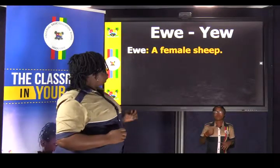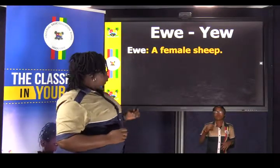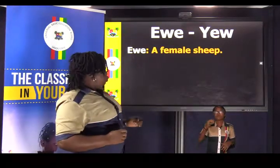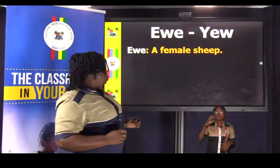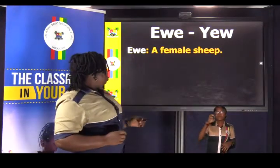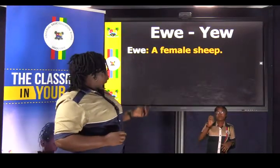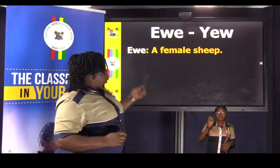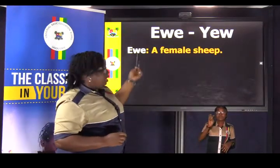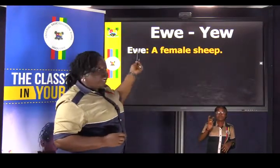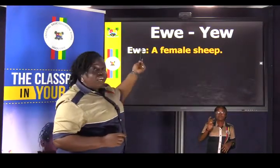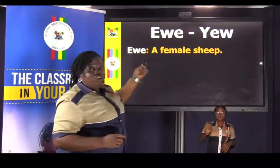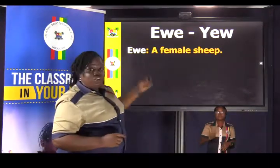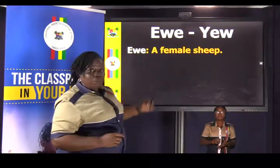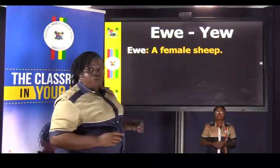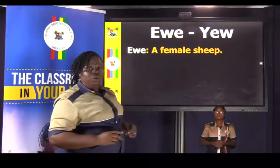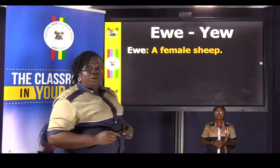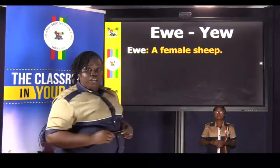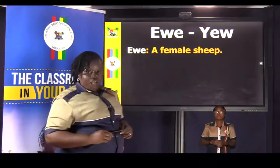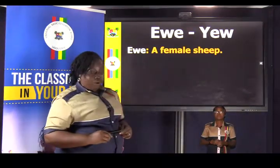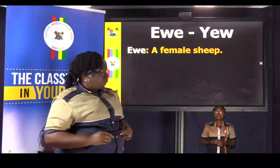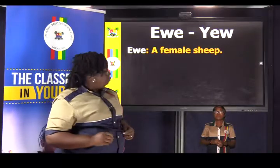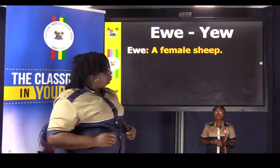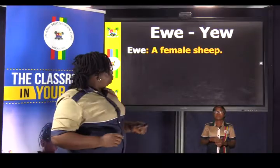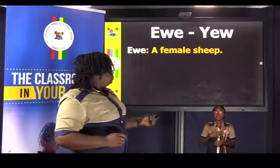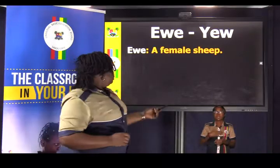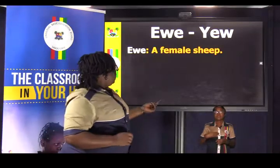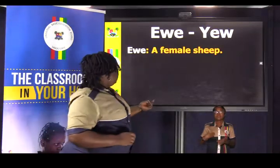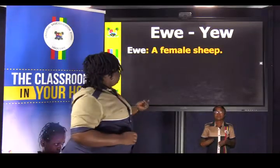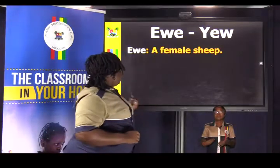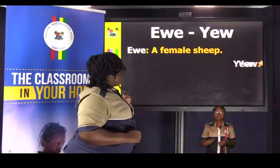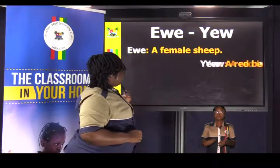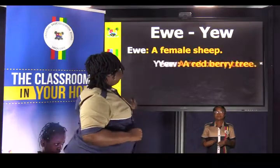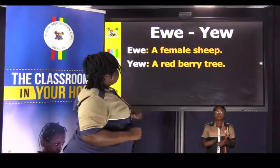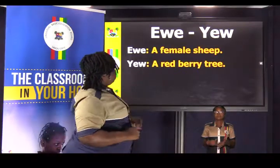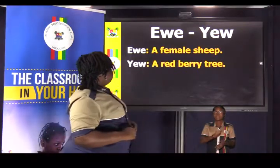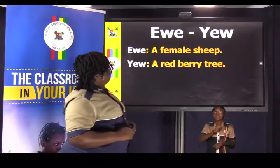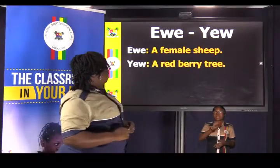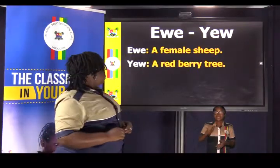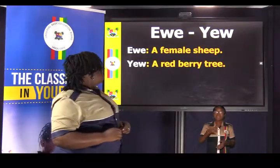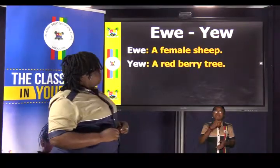called ewe, E-W-E.